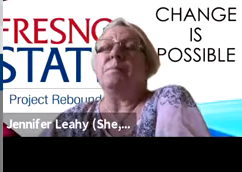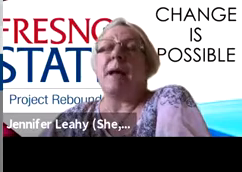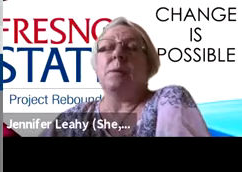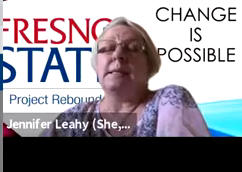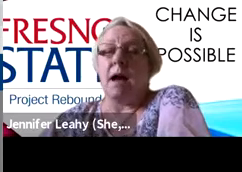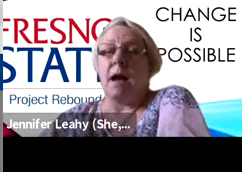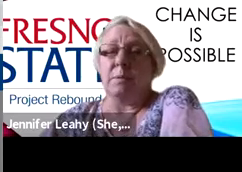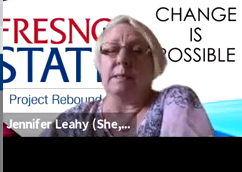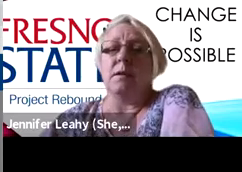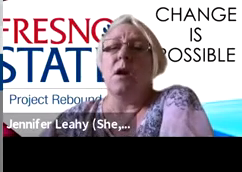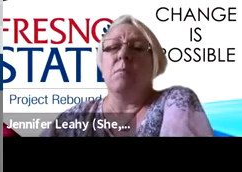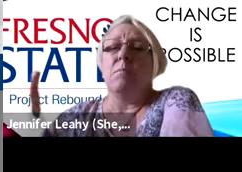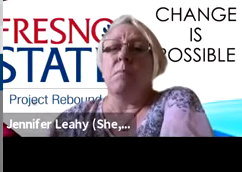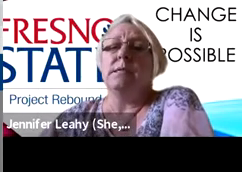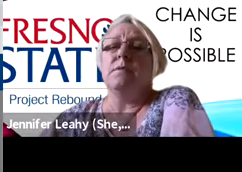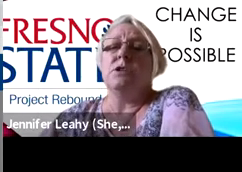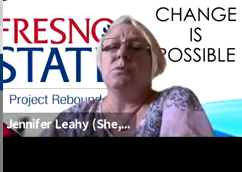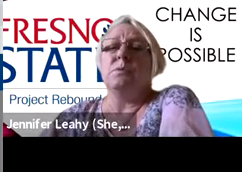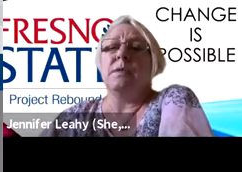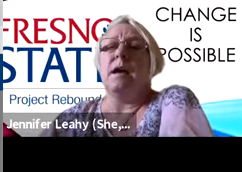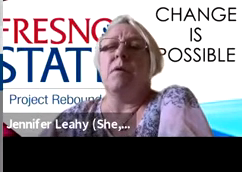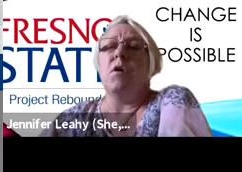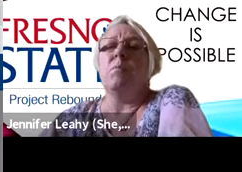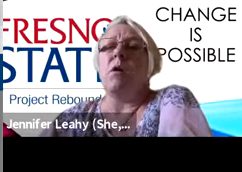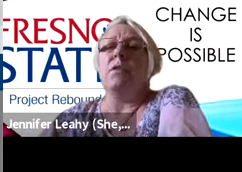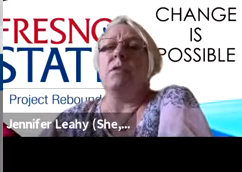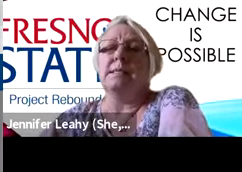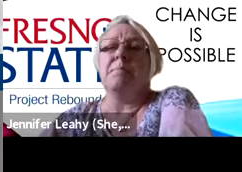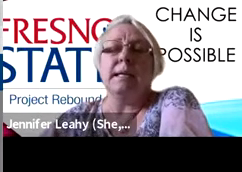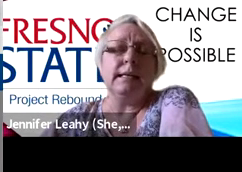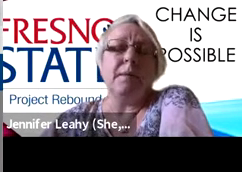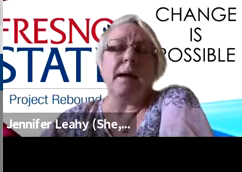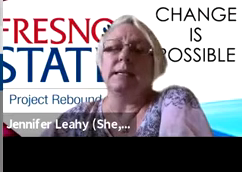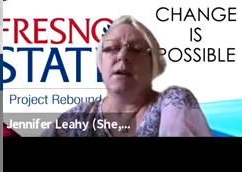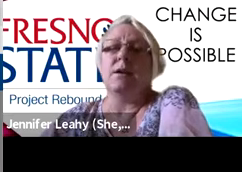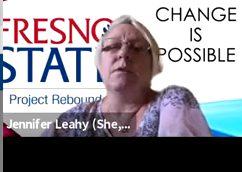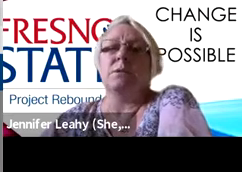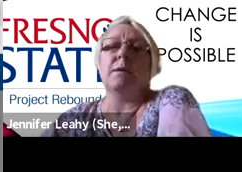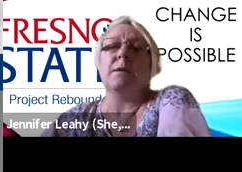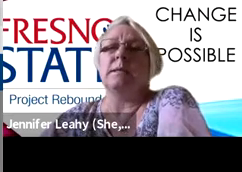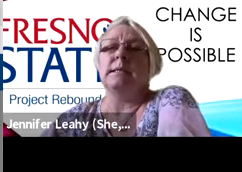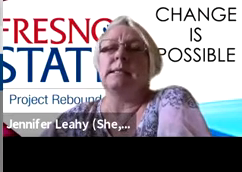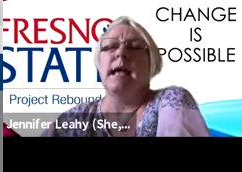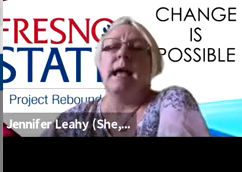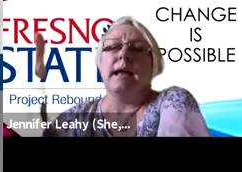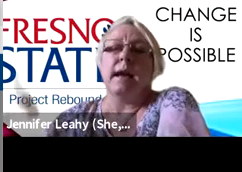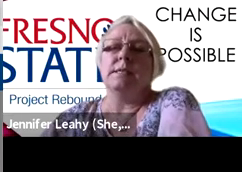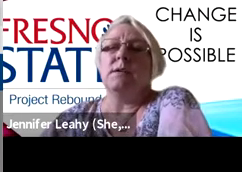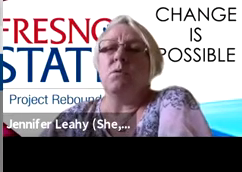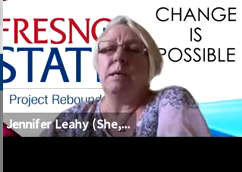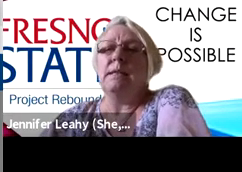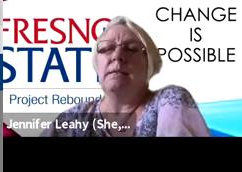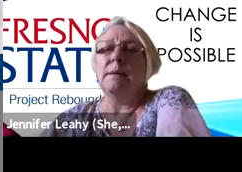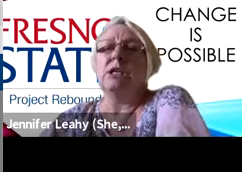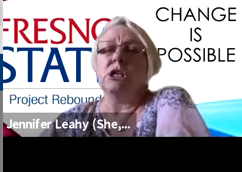different pathways out of prison. Most individuals, when they come home, are thrust immediately back into caregiving responsibilities. And every